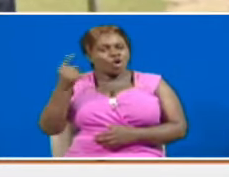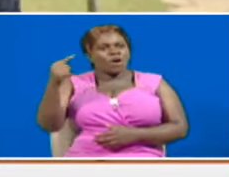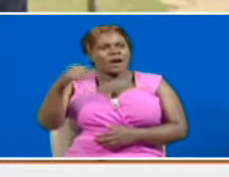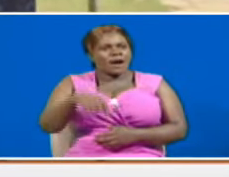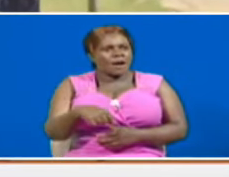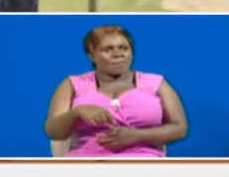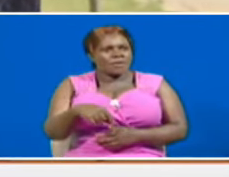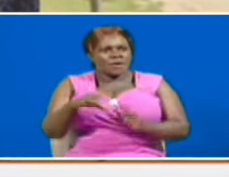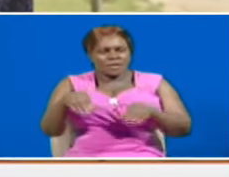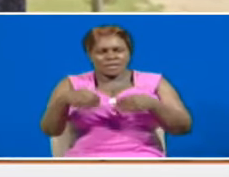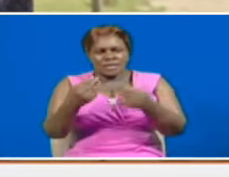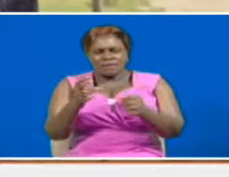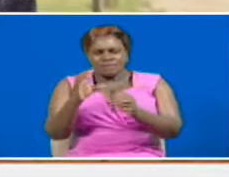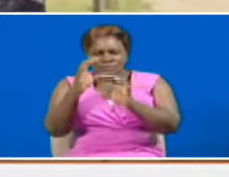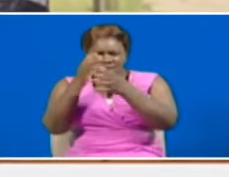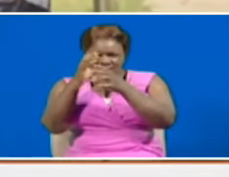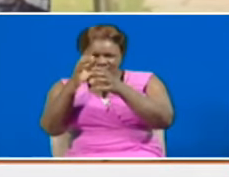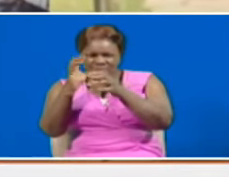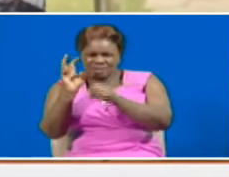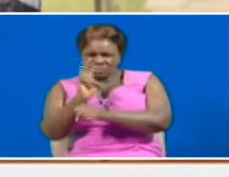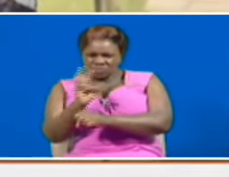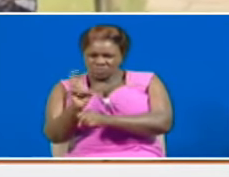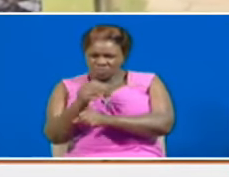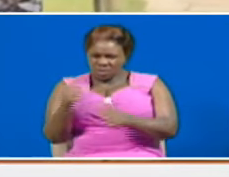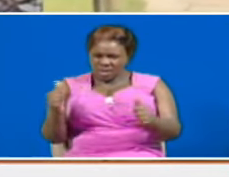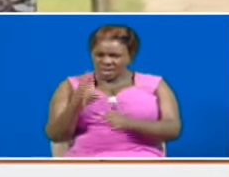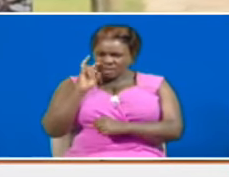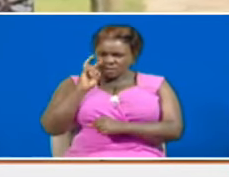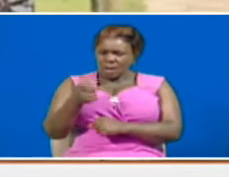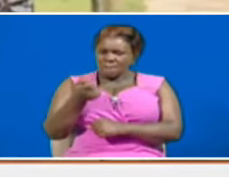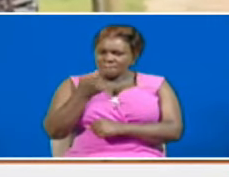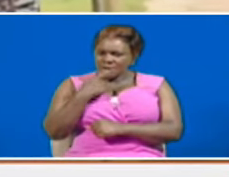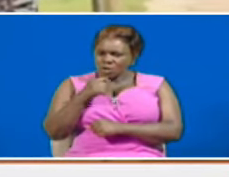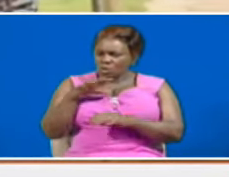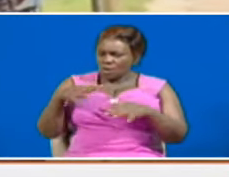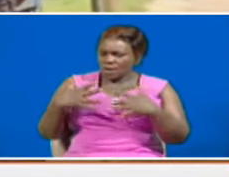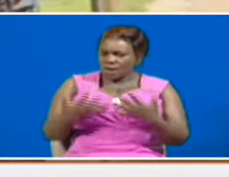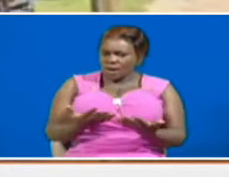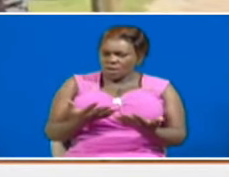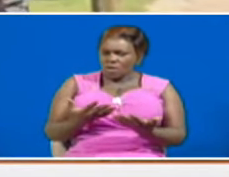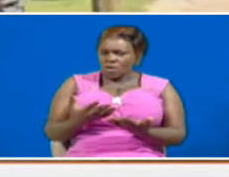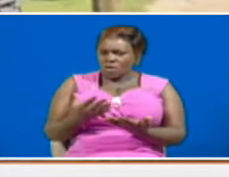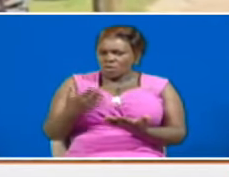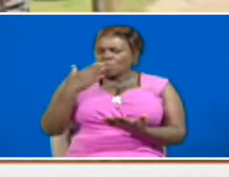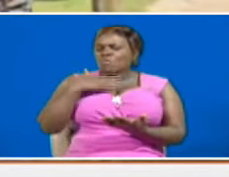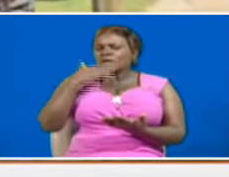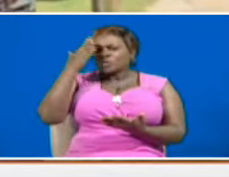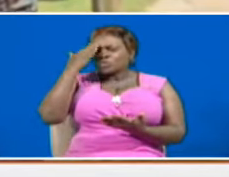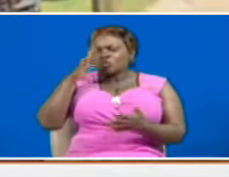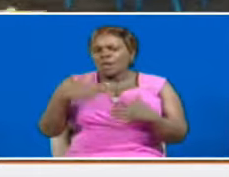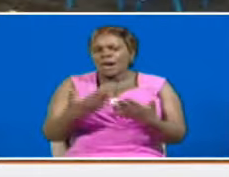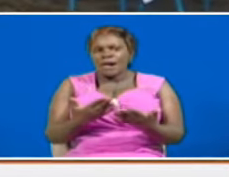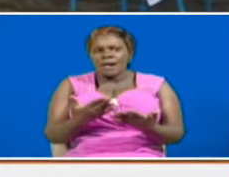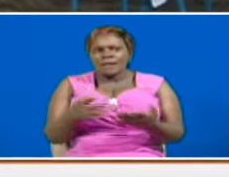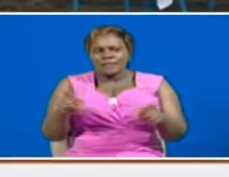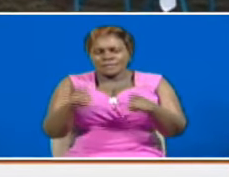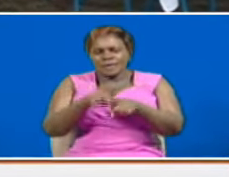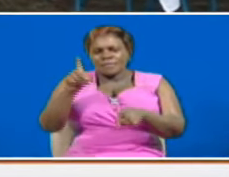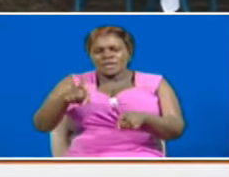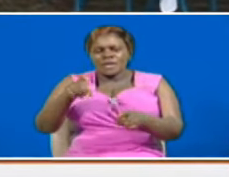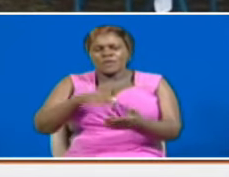is we give those dogs an assessment. We look at their medical needs and we find out what's going to be a good home for them. Some of them need